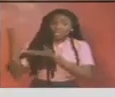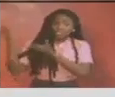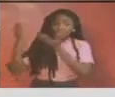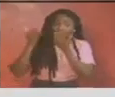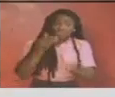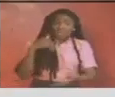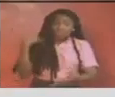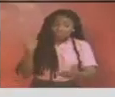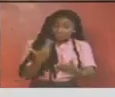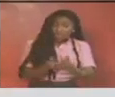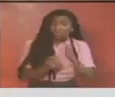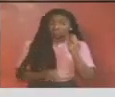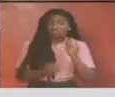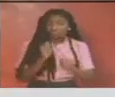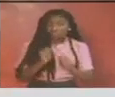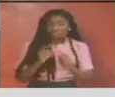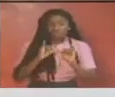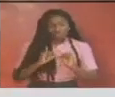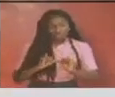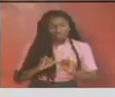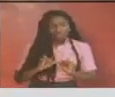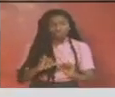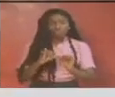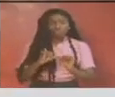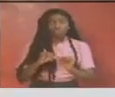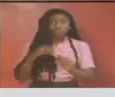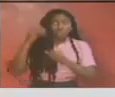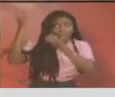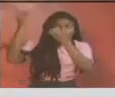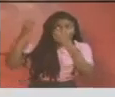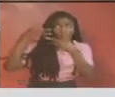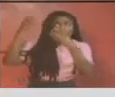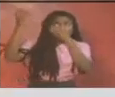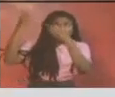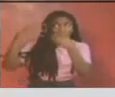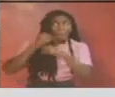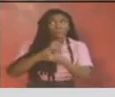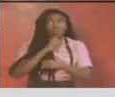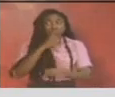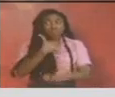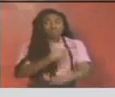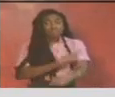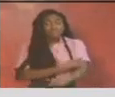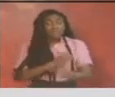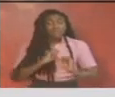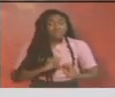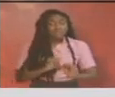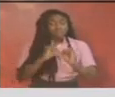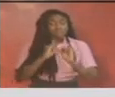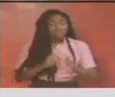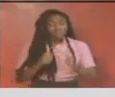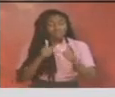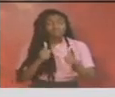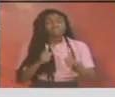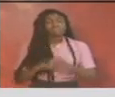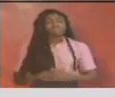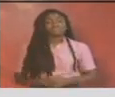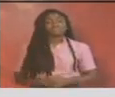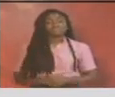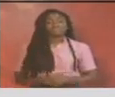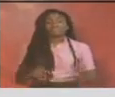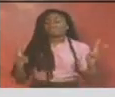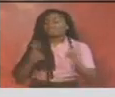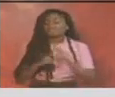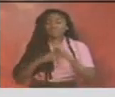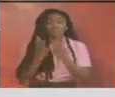collect information on quality, safety, and efficacy. Next slide. So safety monitoring is key, and